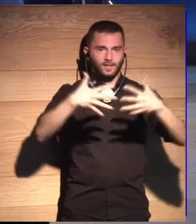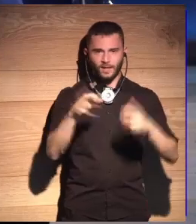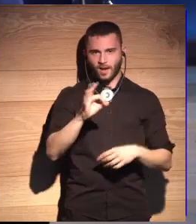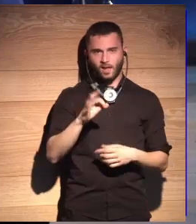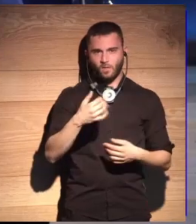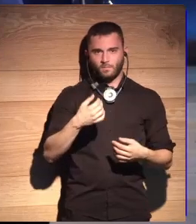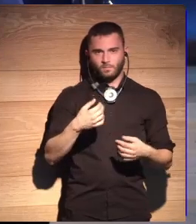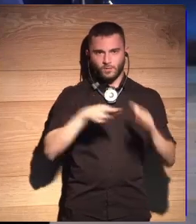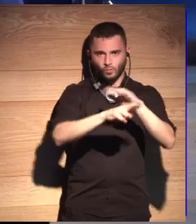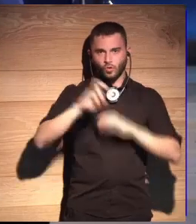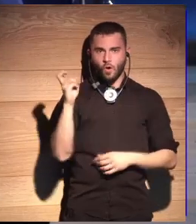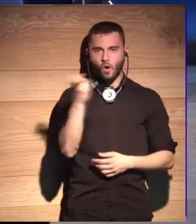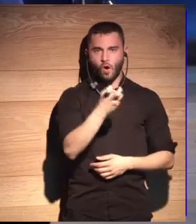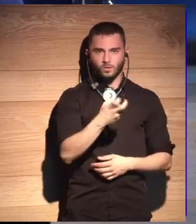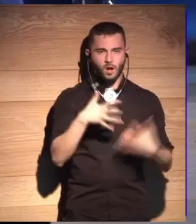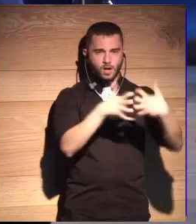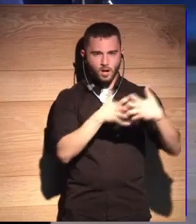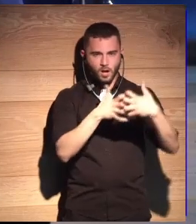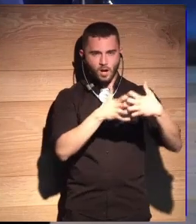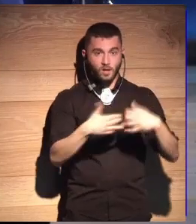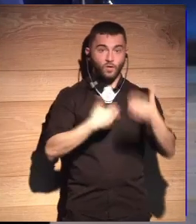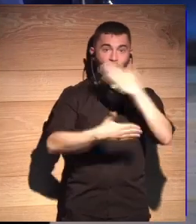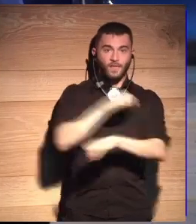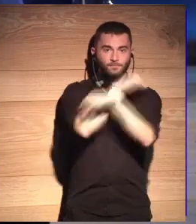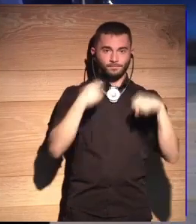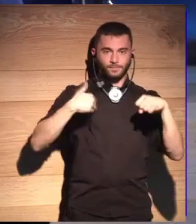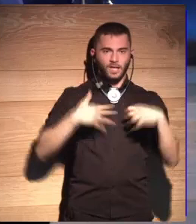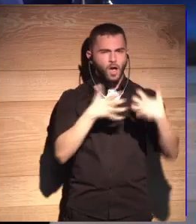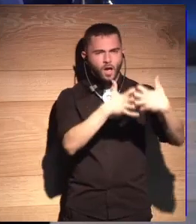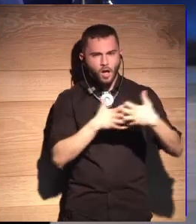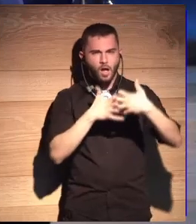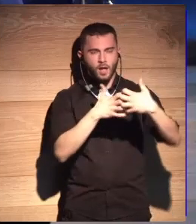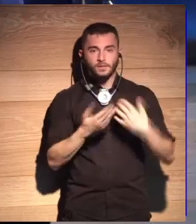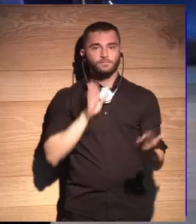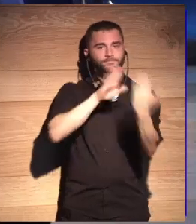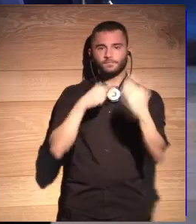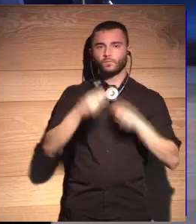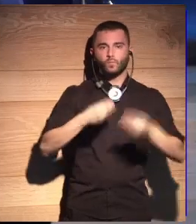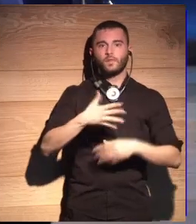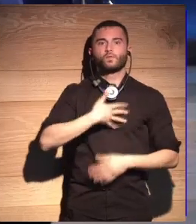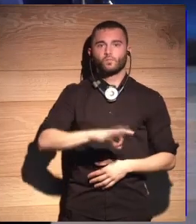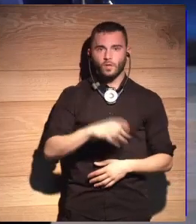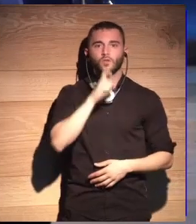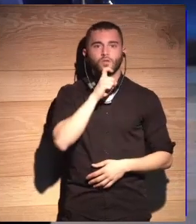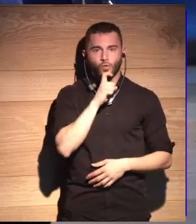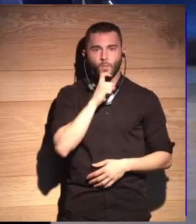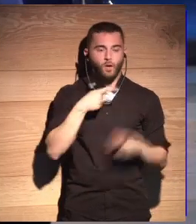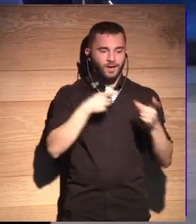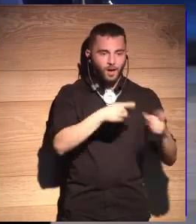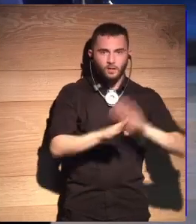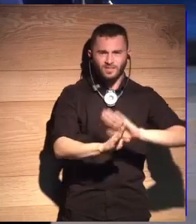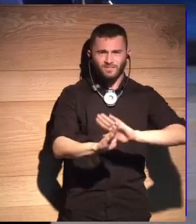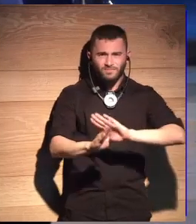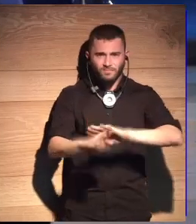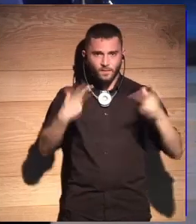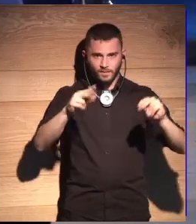continuous war on the internet, even dialectically, against everything that is established force. How can we face